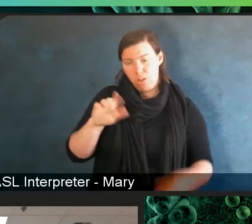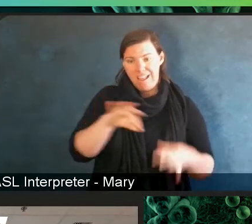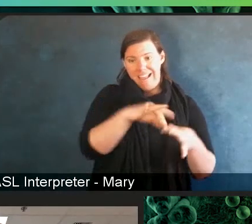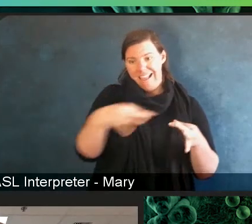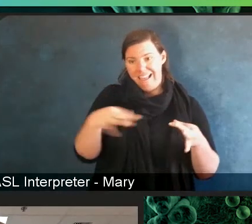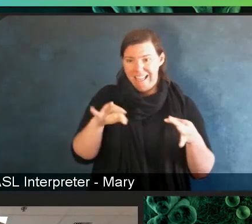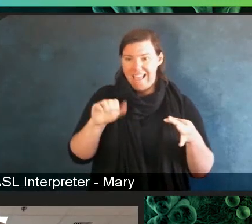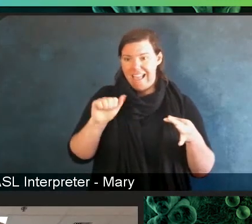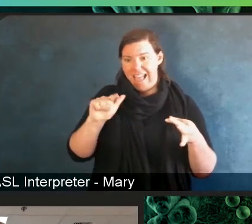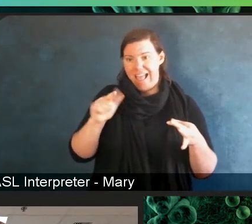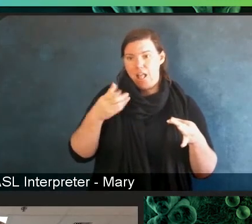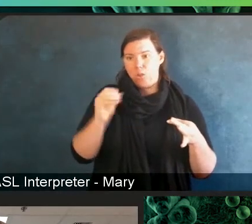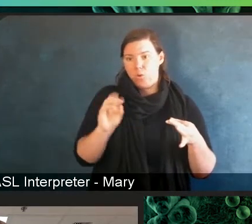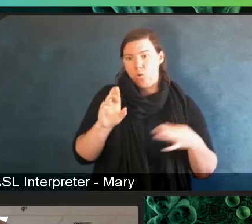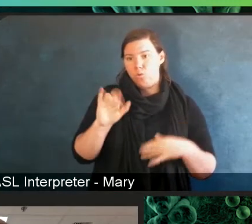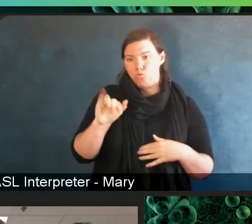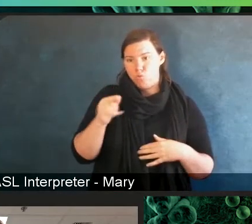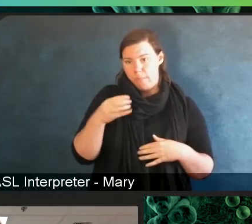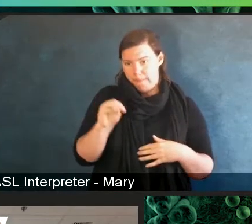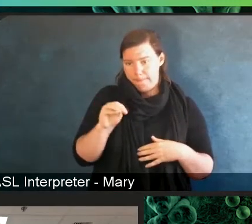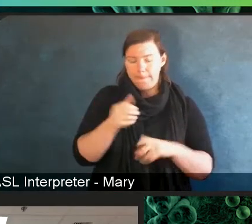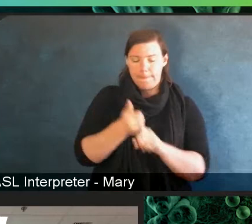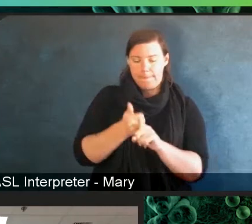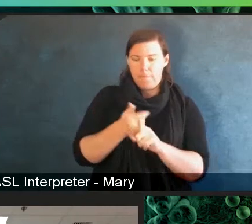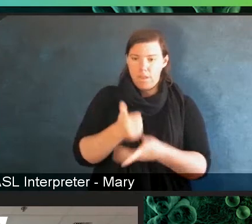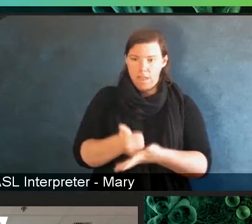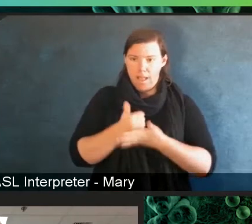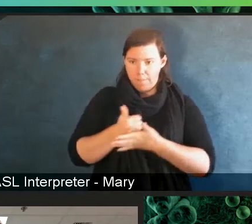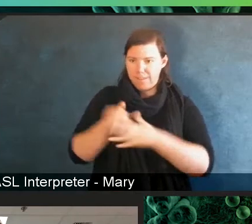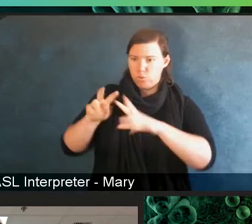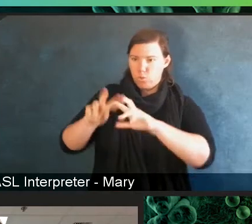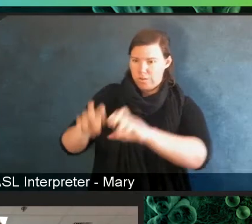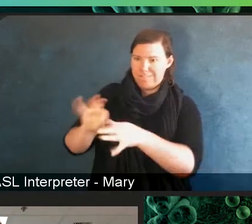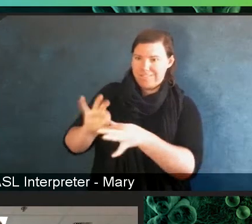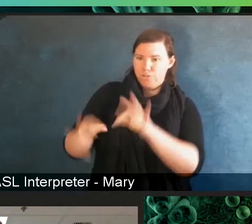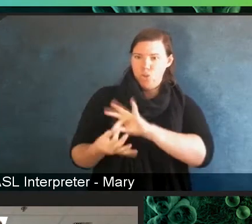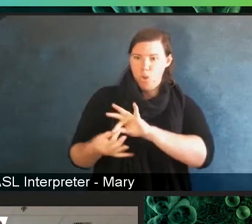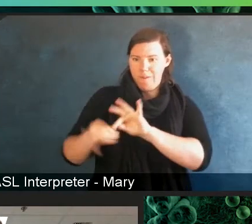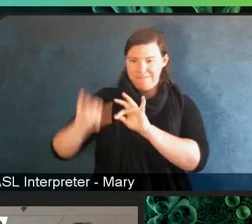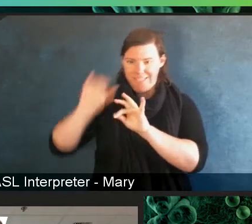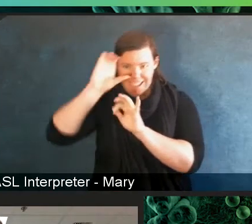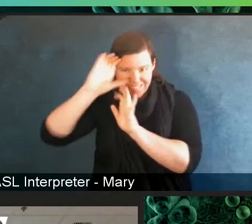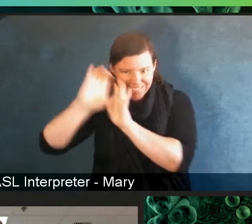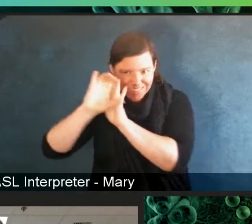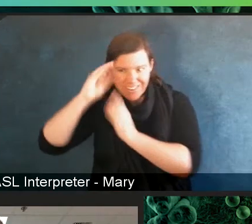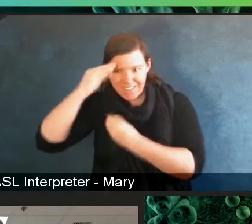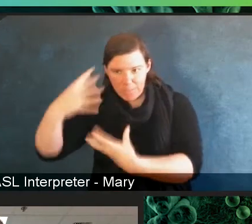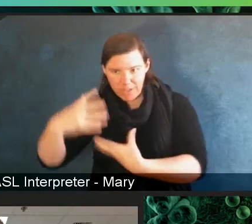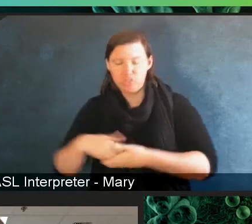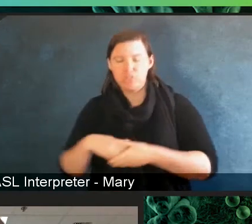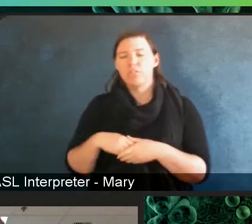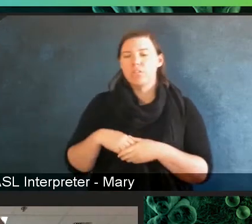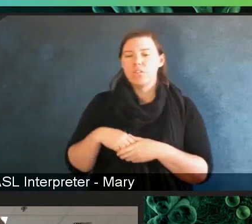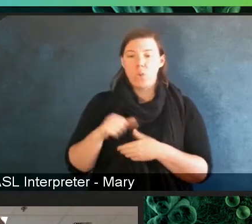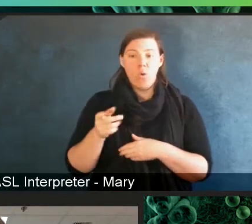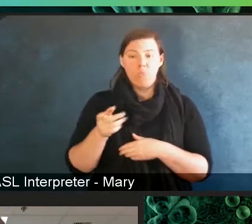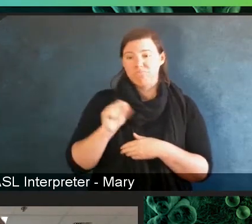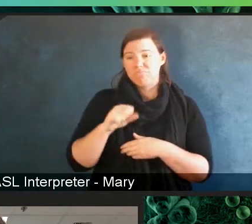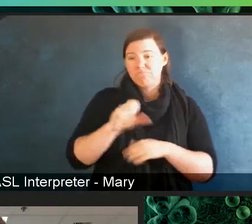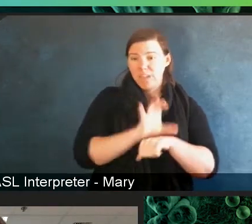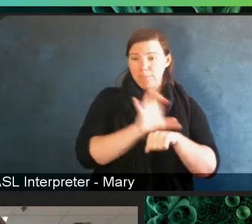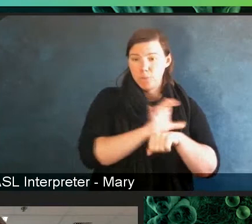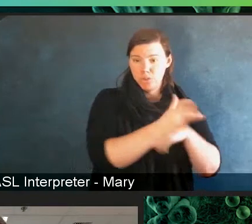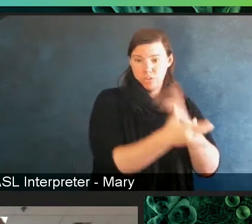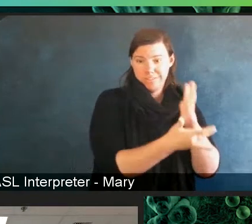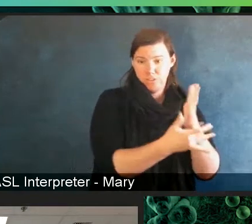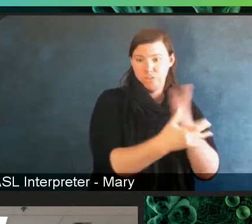the two are very closely linked. Yeah, and I think it'll be really exciting to be able to see how, with machine